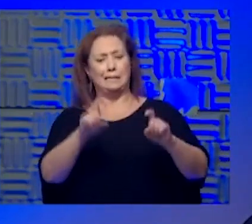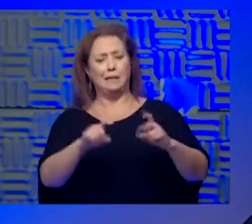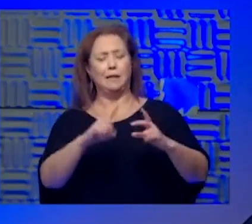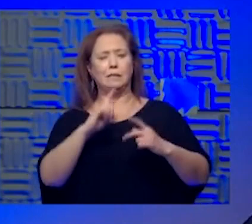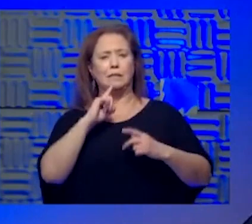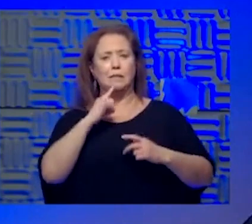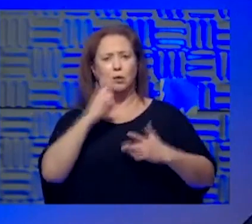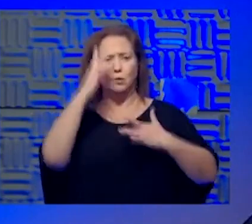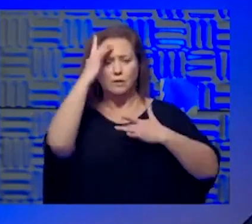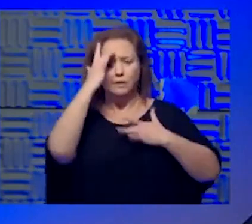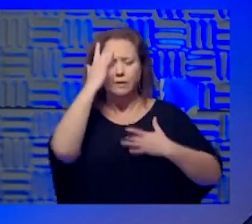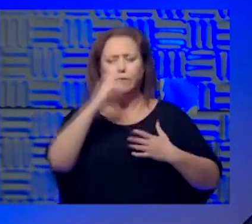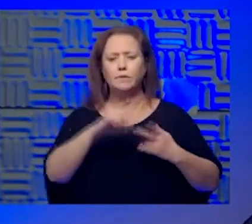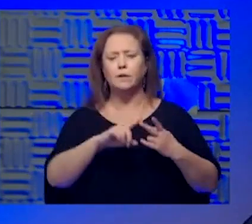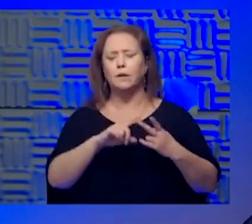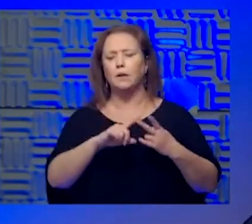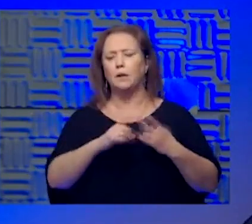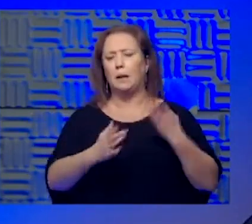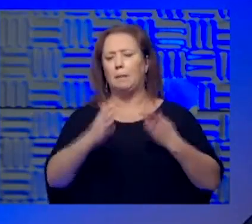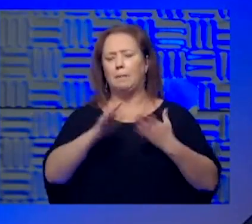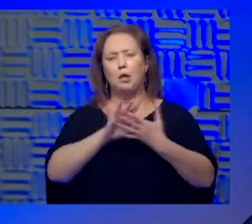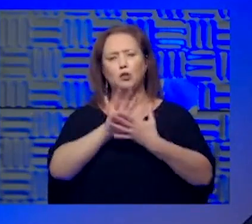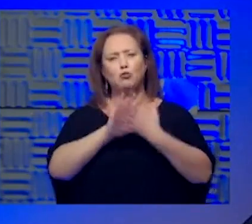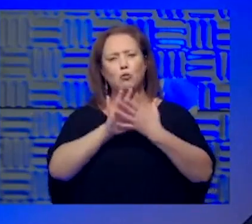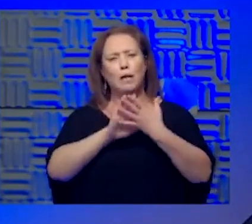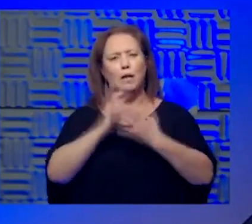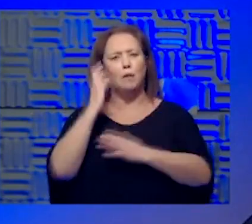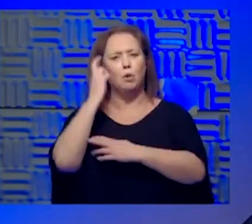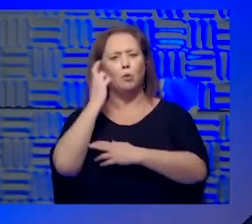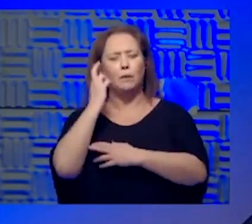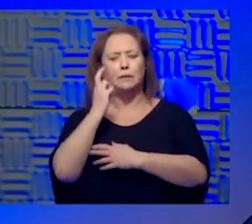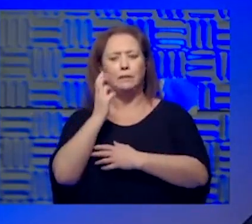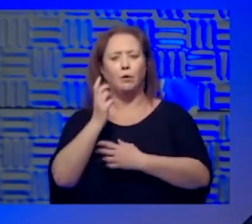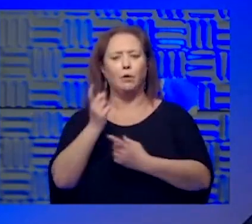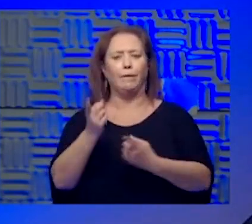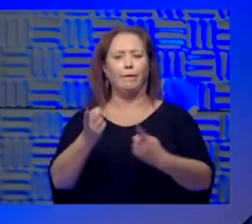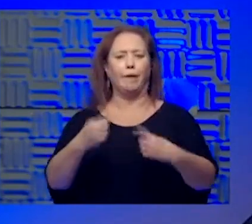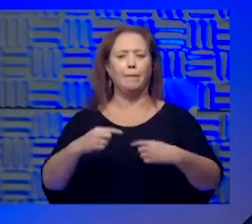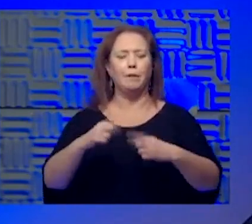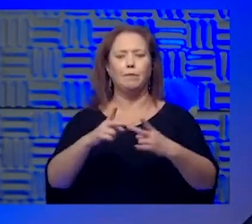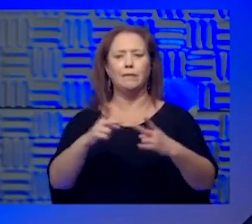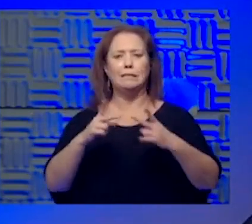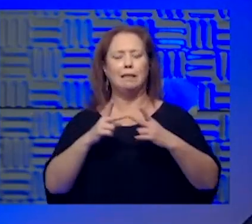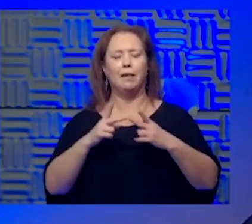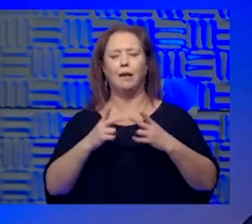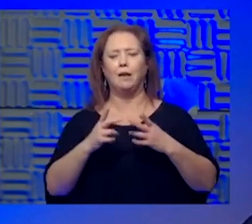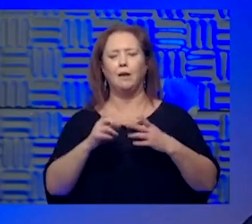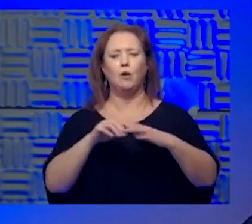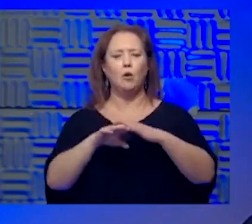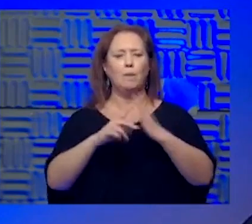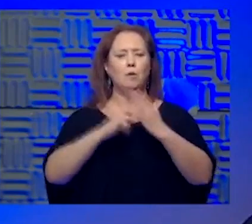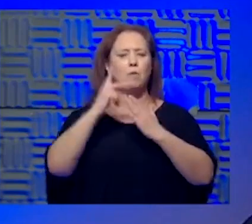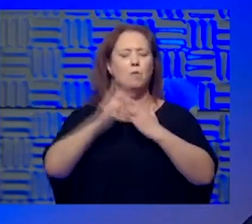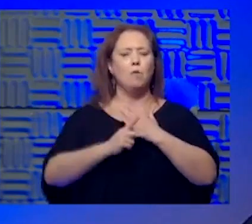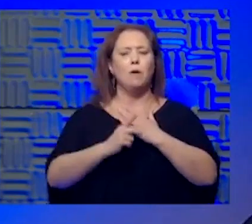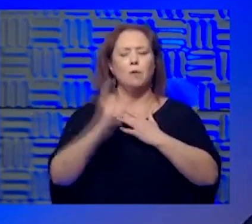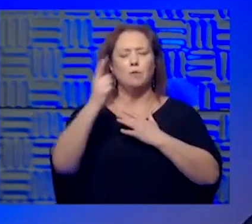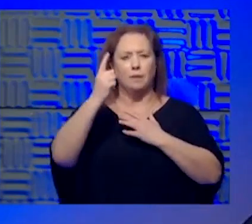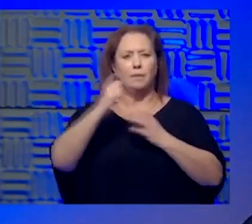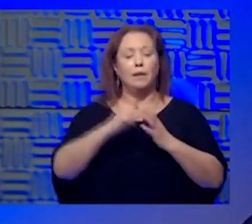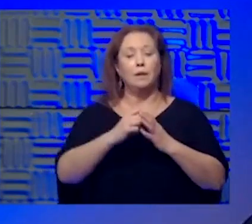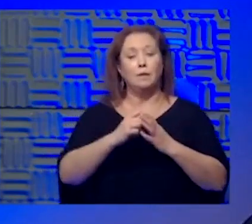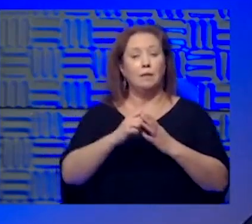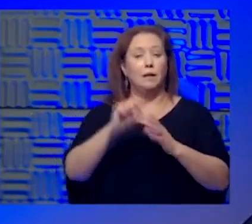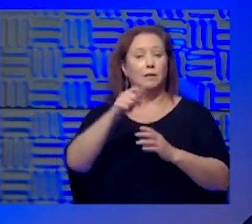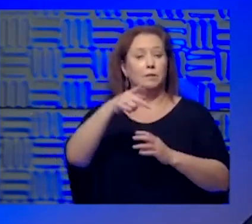acute illness, it could be for just a screening purpose, whether you're coming to a facility or you're coming into a program or something of that nature, like